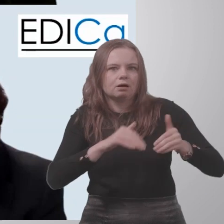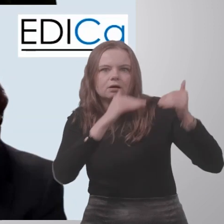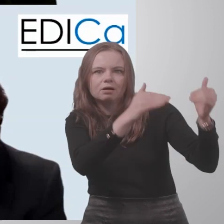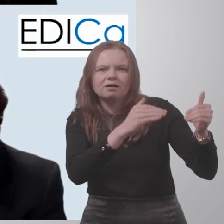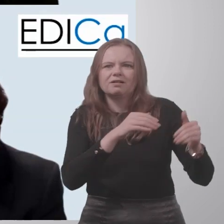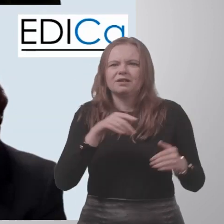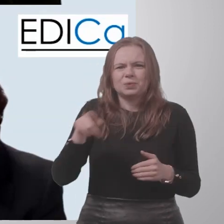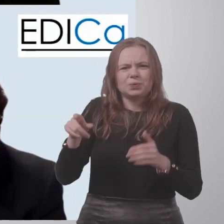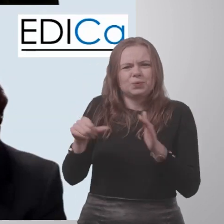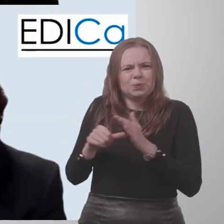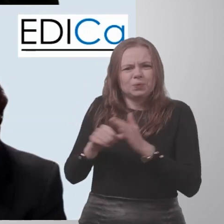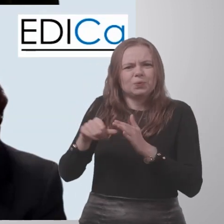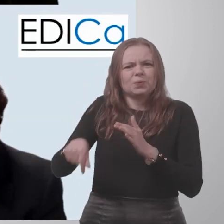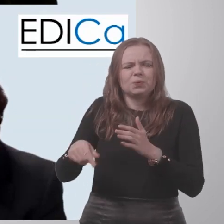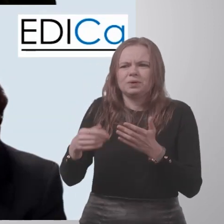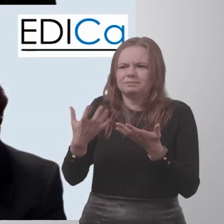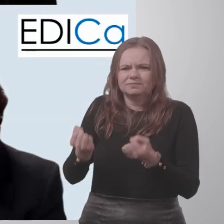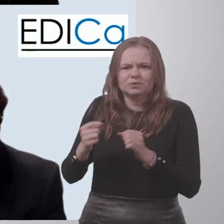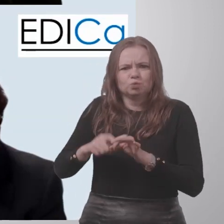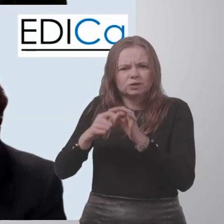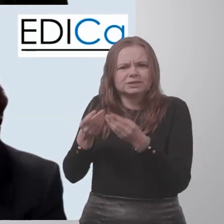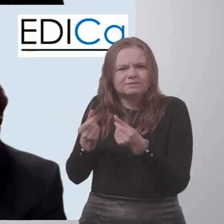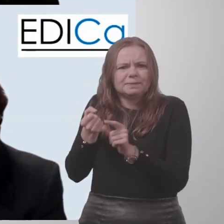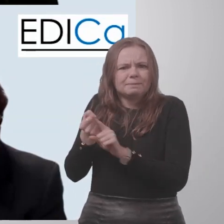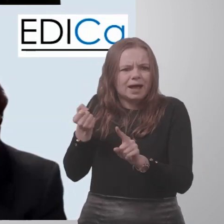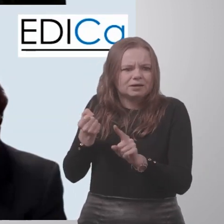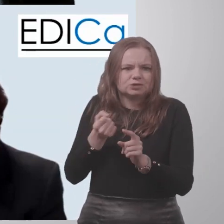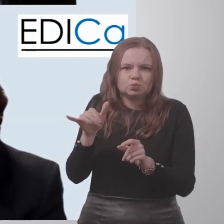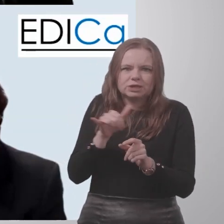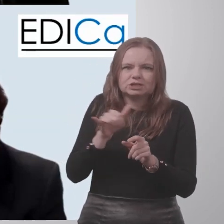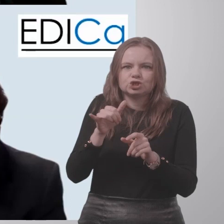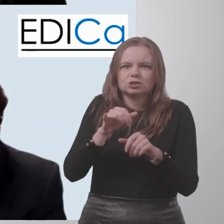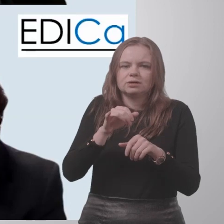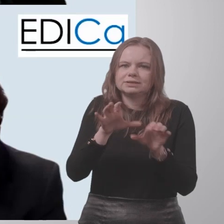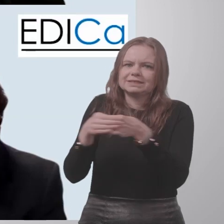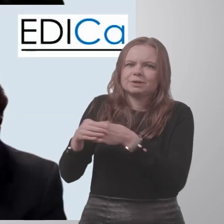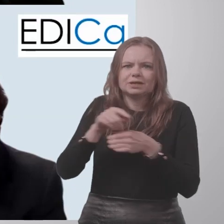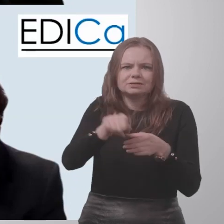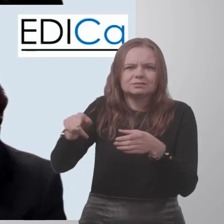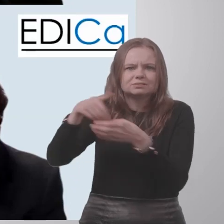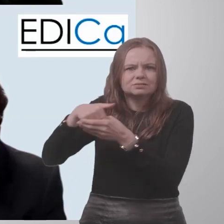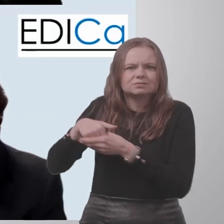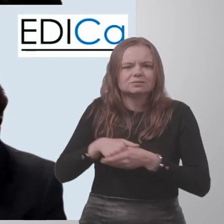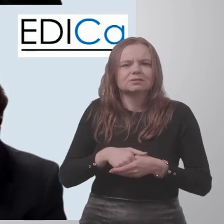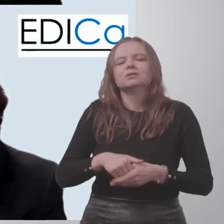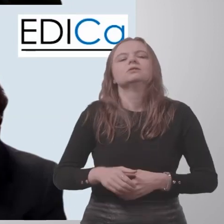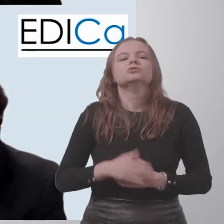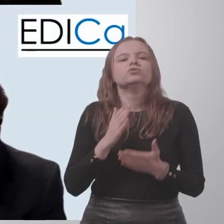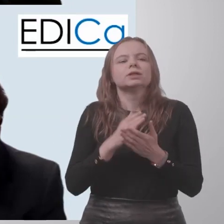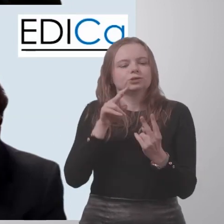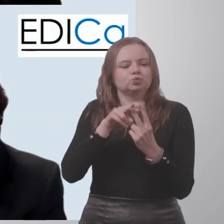qualitatively impacted by which discipline you occupy, which connects to this idea that there are two kinds of risks